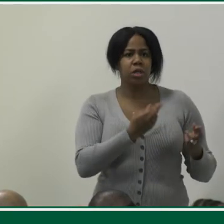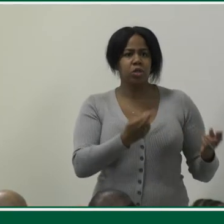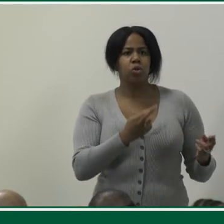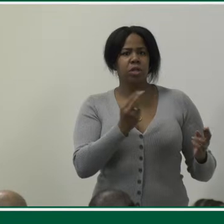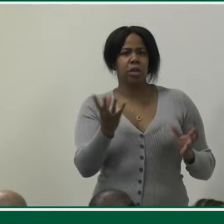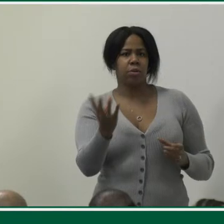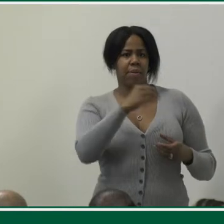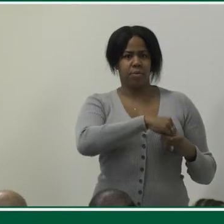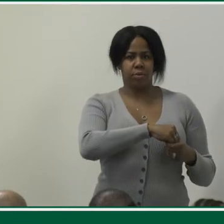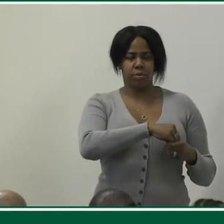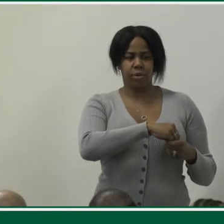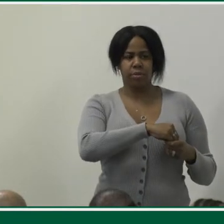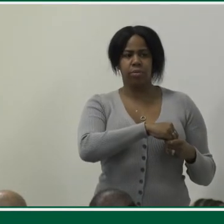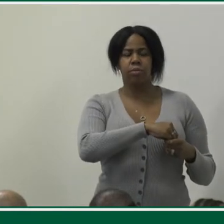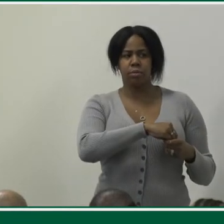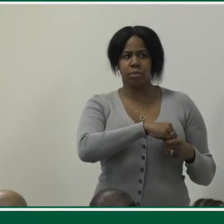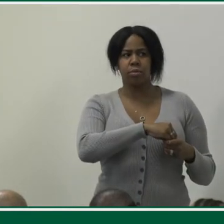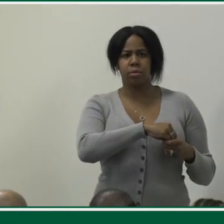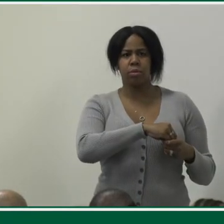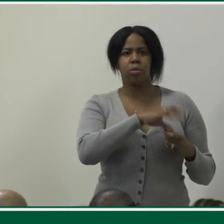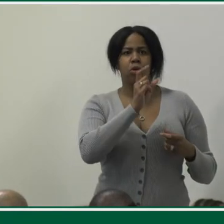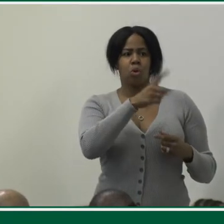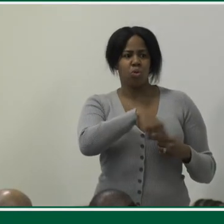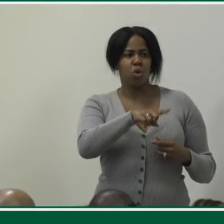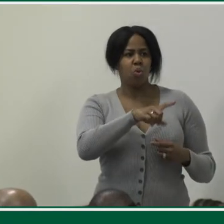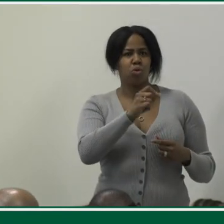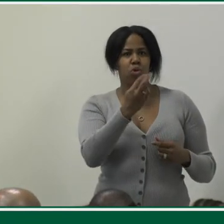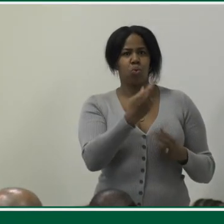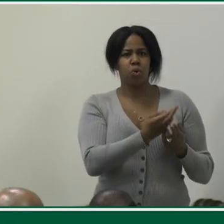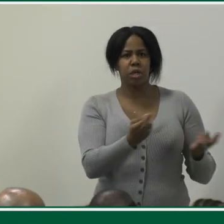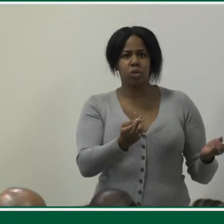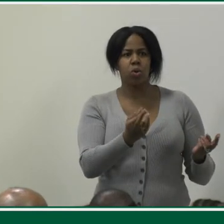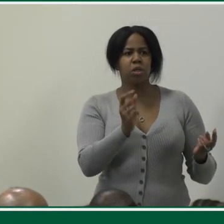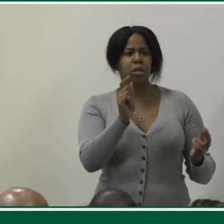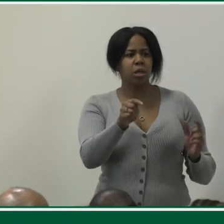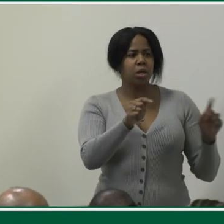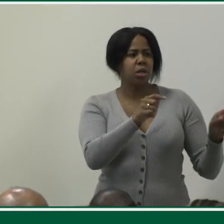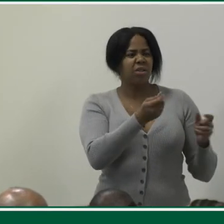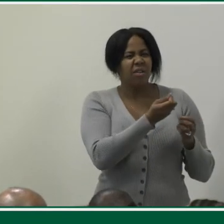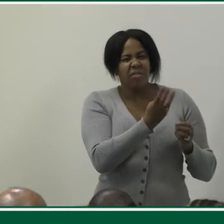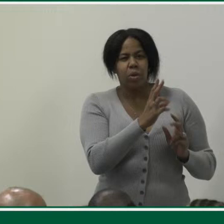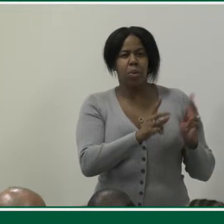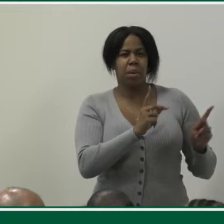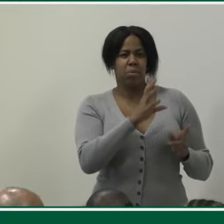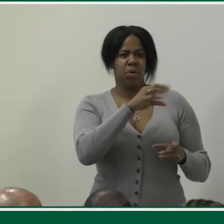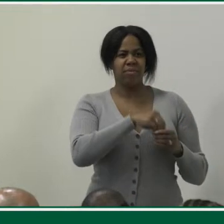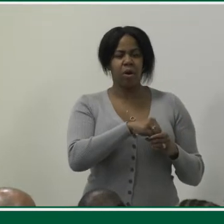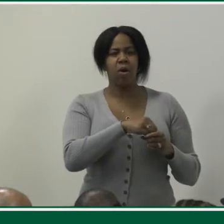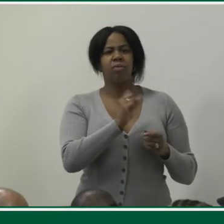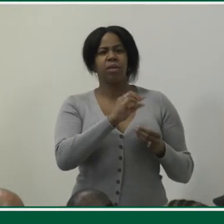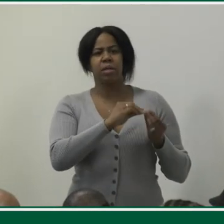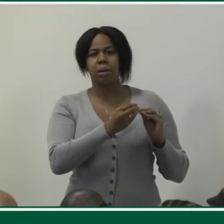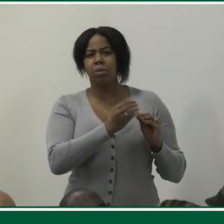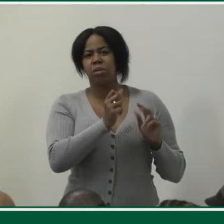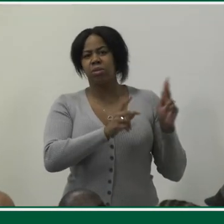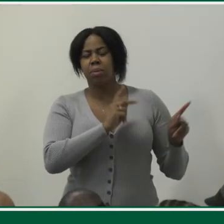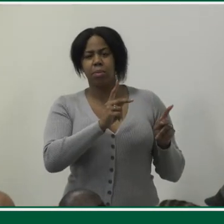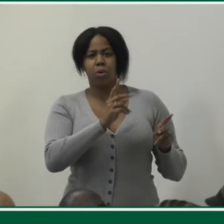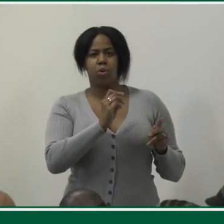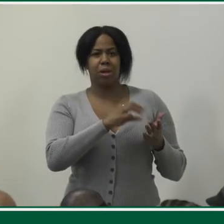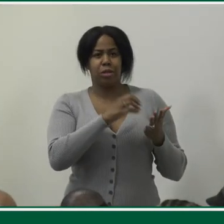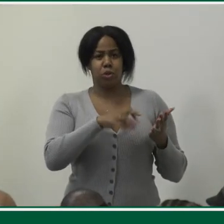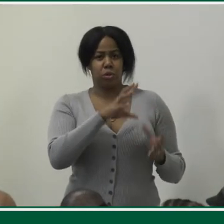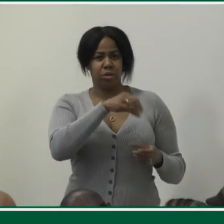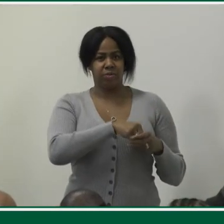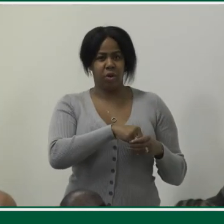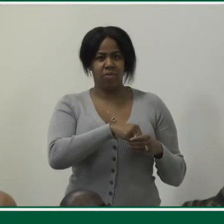put into it, right? The resources being a small number of folks who are involved, a small number of students who are involved. Now,